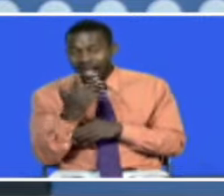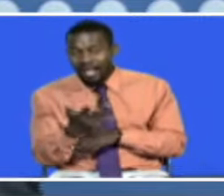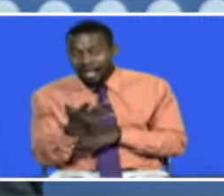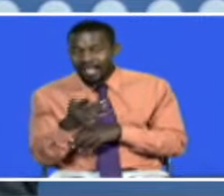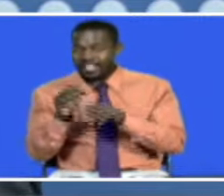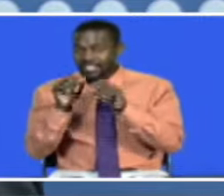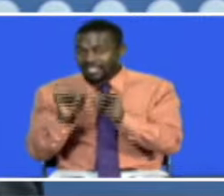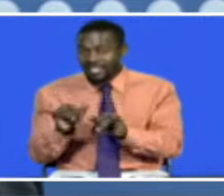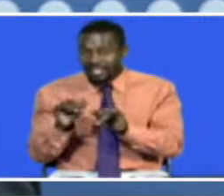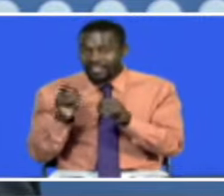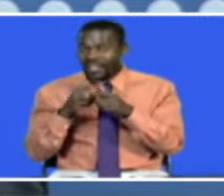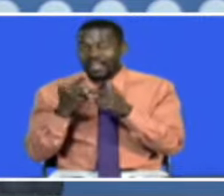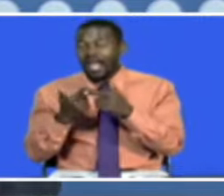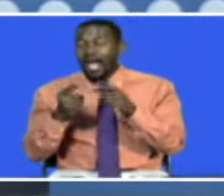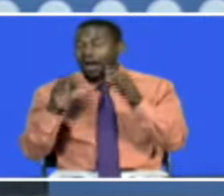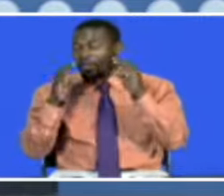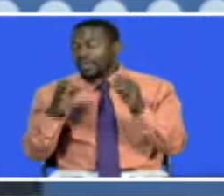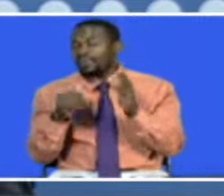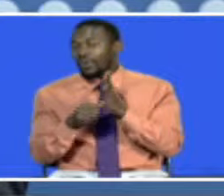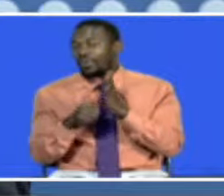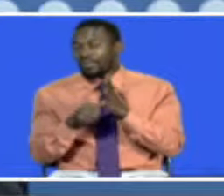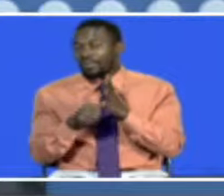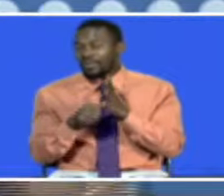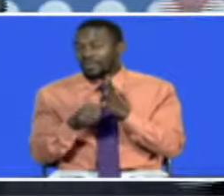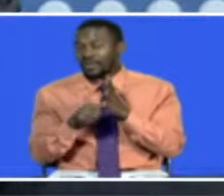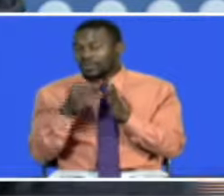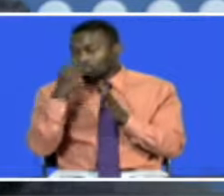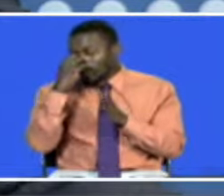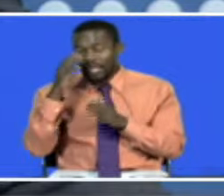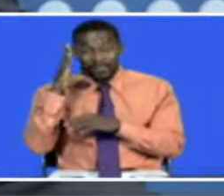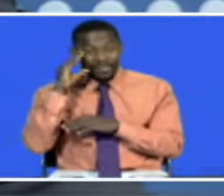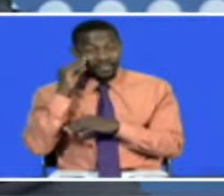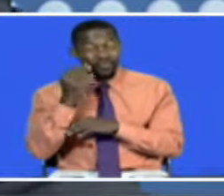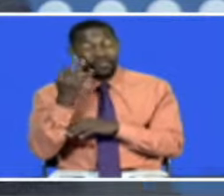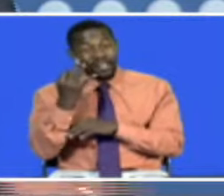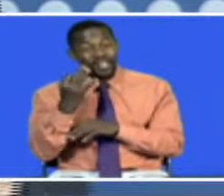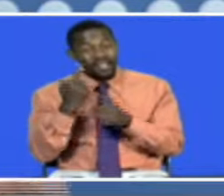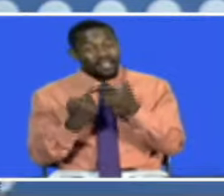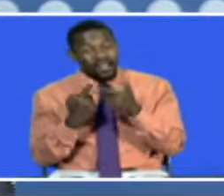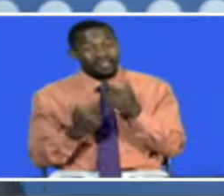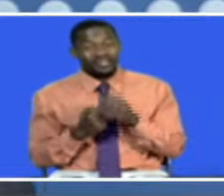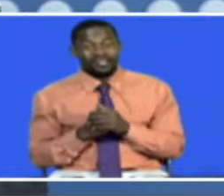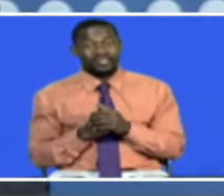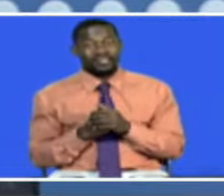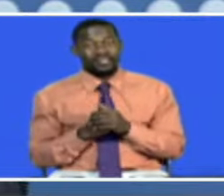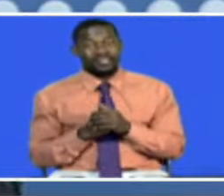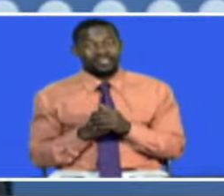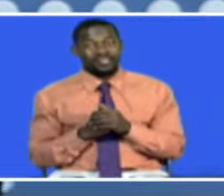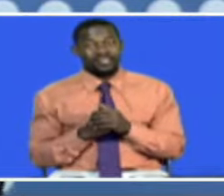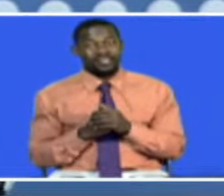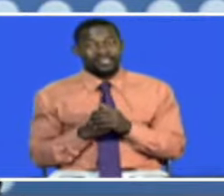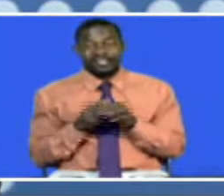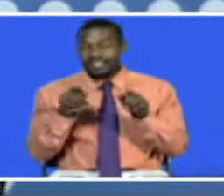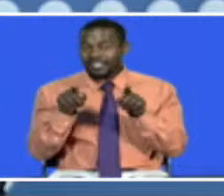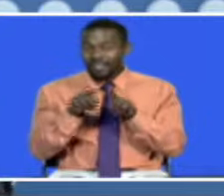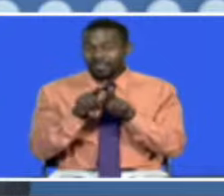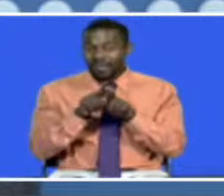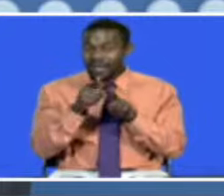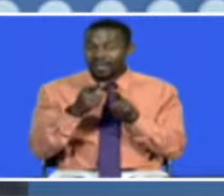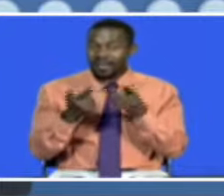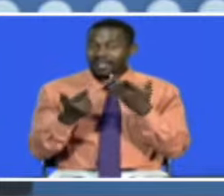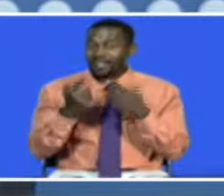a pain in the presidency for the next 3 years. He is already talking about